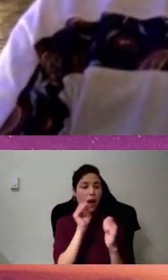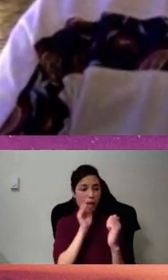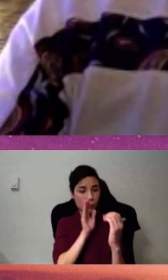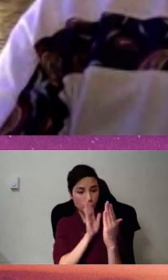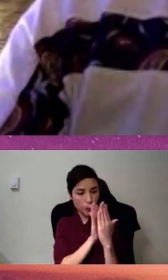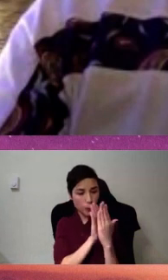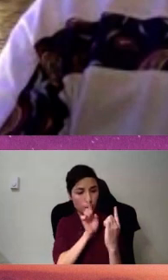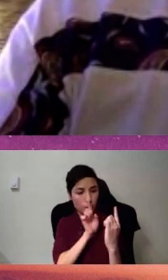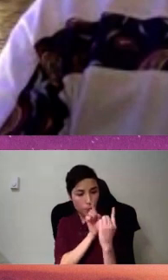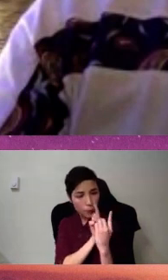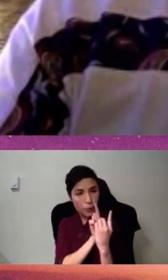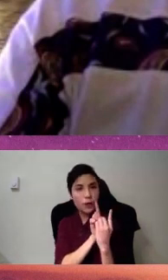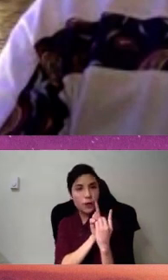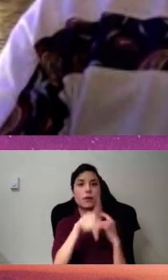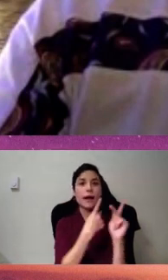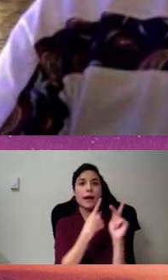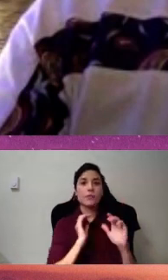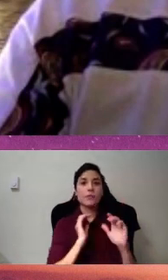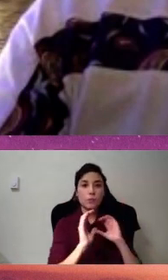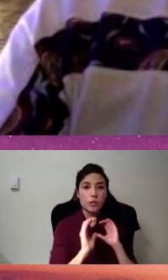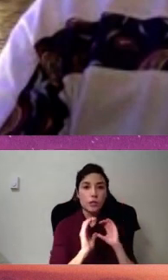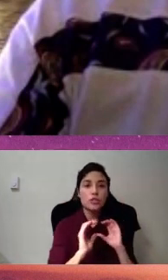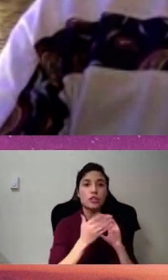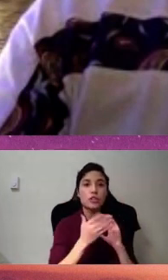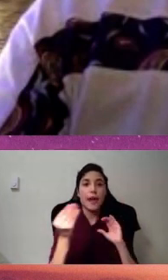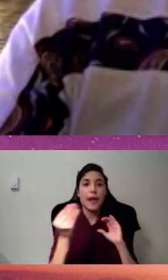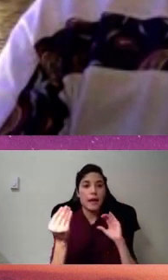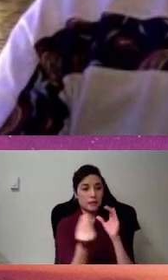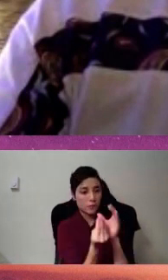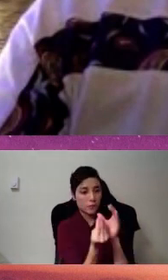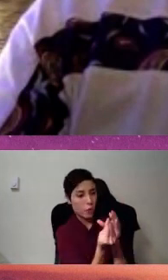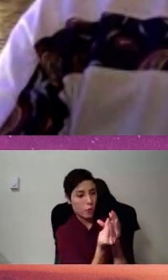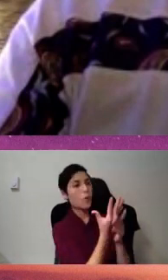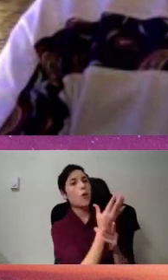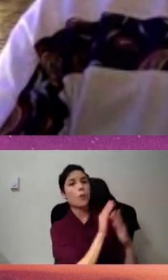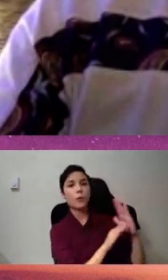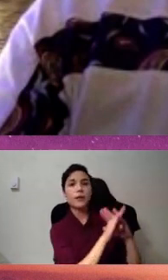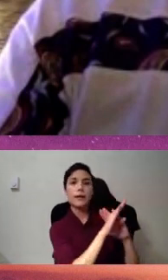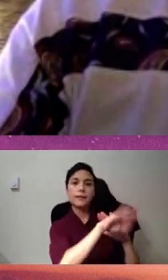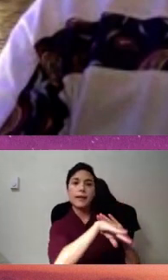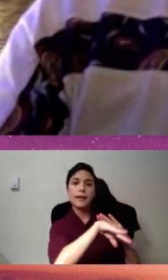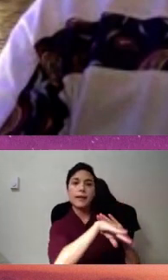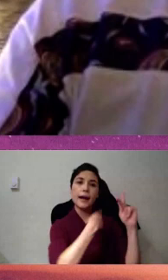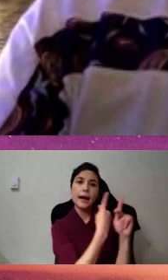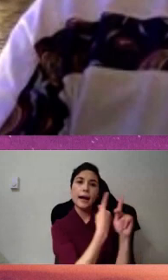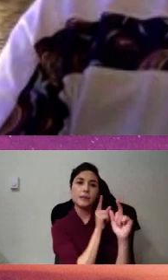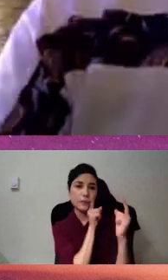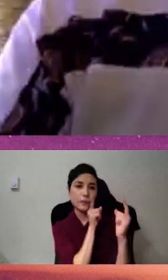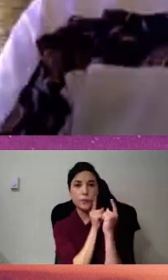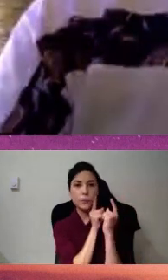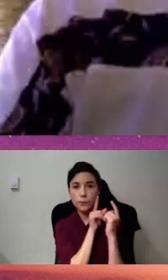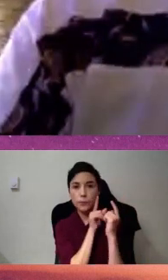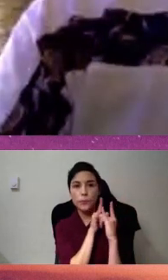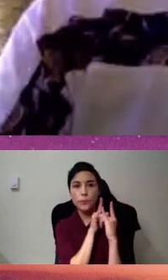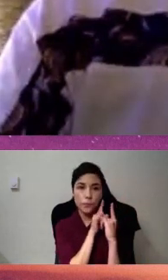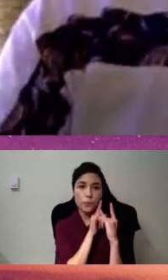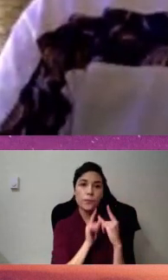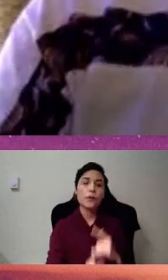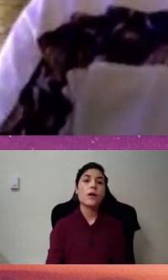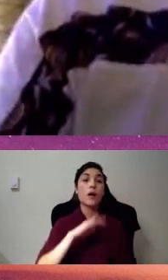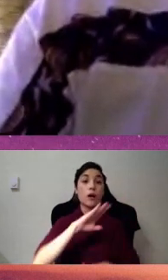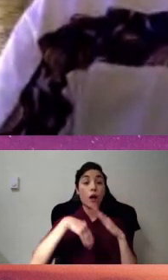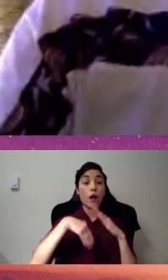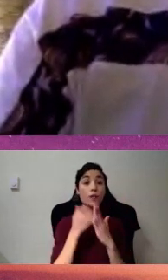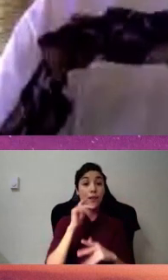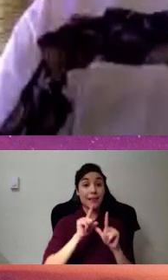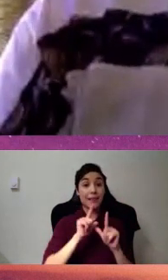cultivating intimacy and oneness with one another, and remembering that all of our languages right now are either